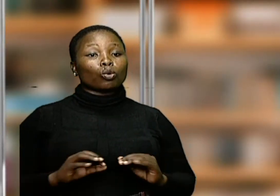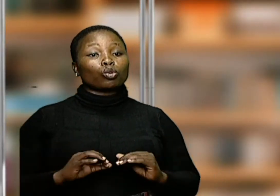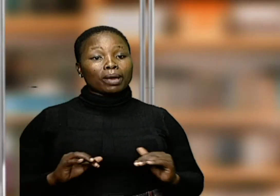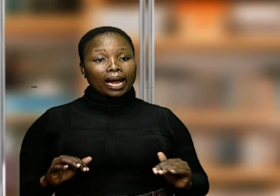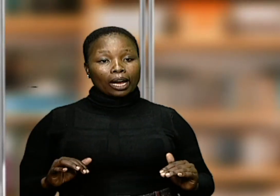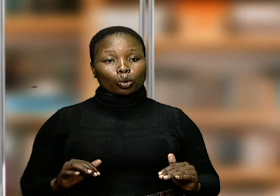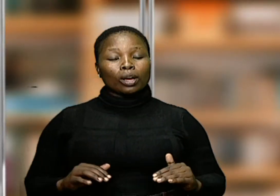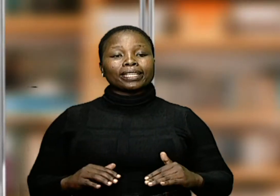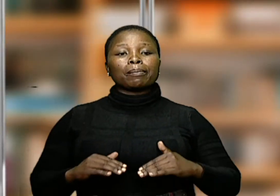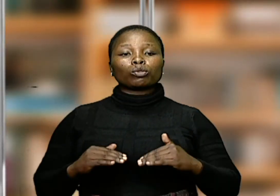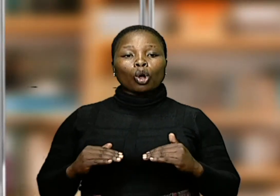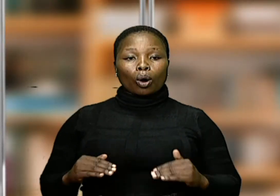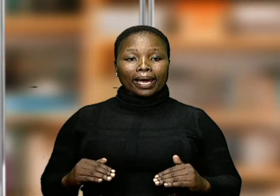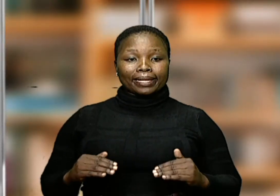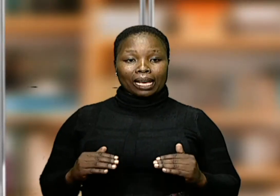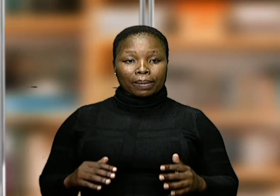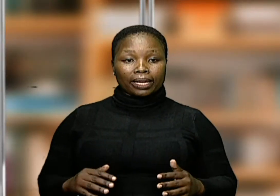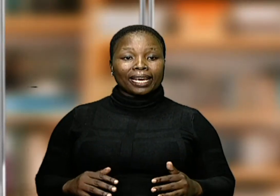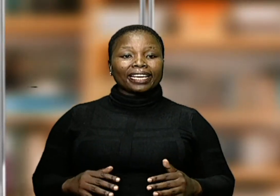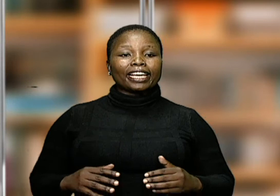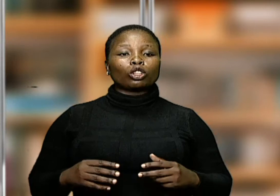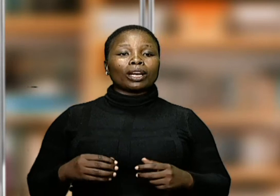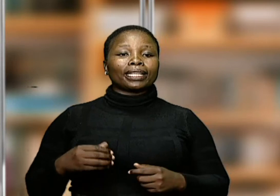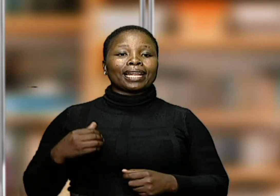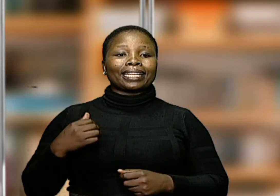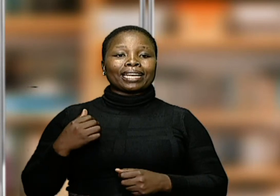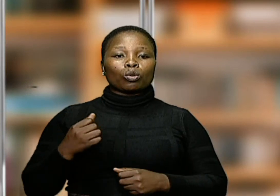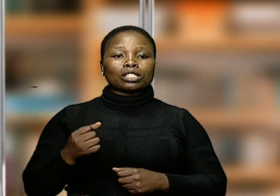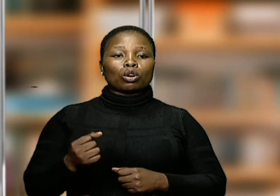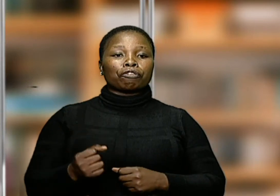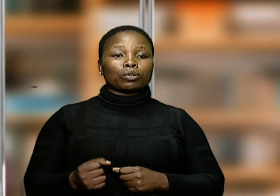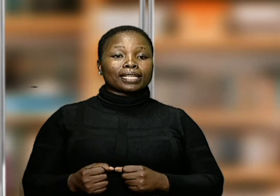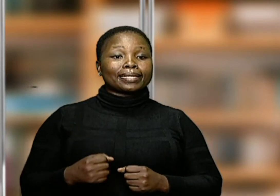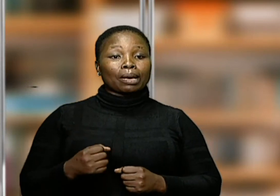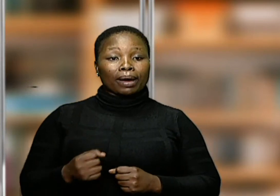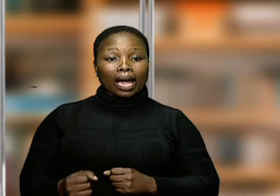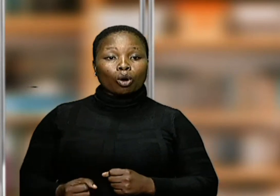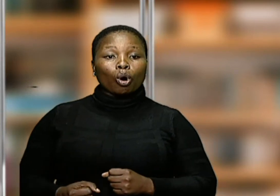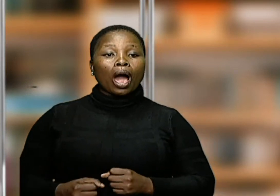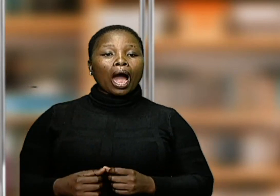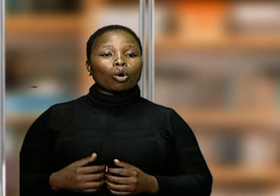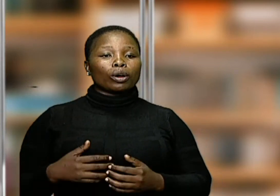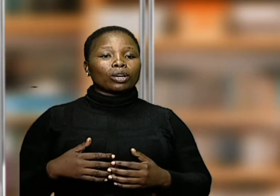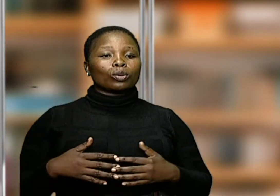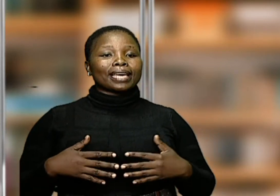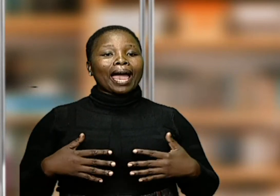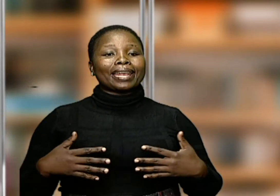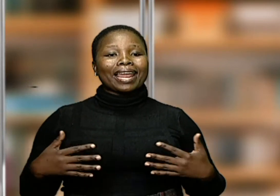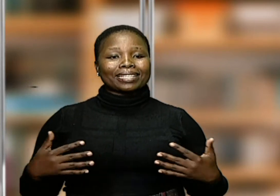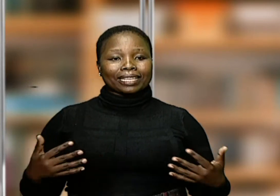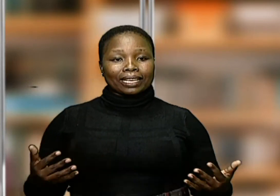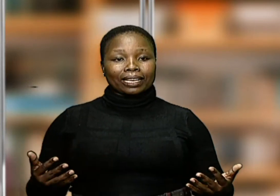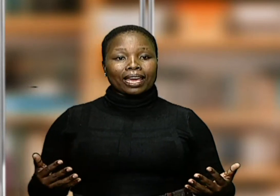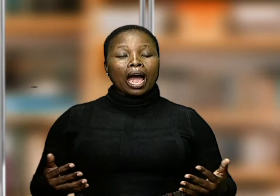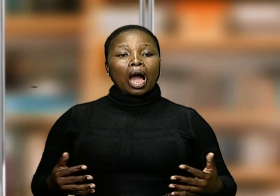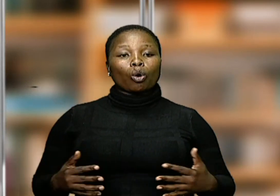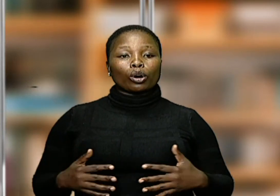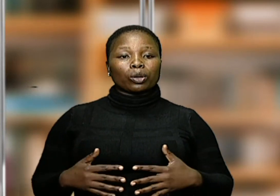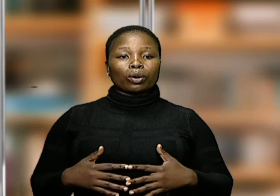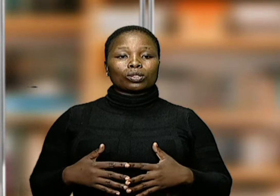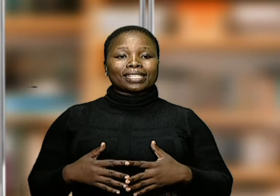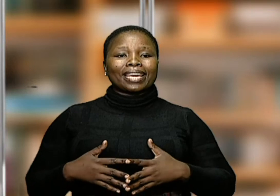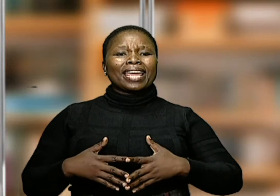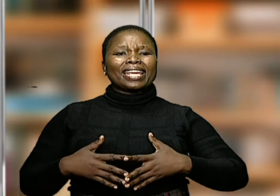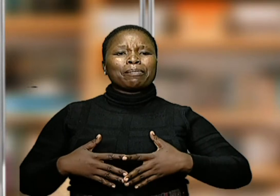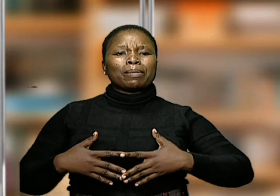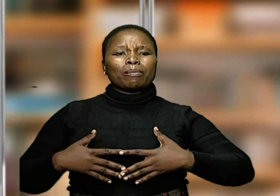letinyathelo lesikhulume ngato timcoka endzabeni. Ngito letitenda ukuthi lofunza indzaba yakho akhone ukuthi ayilandzelele,